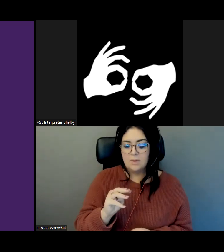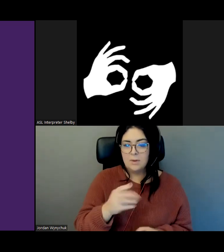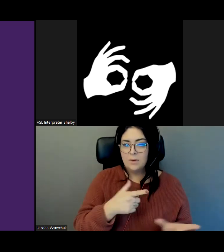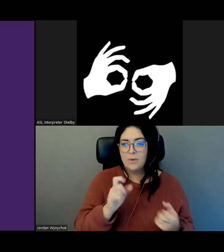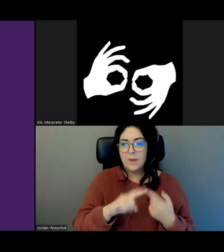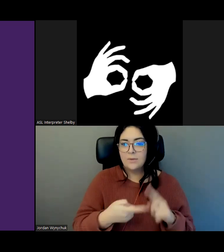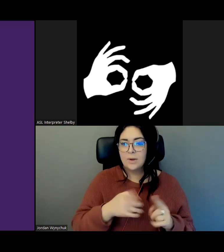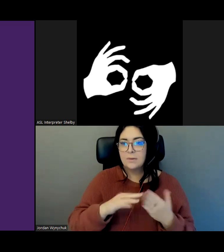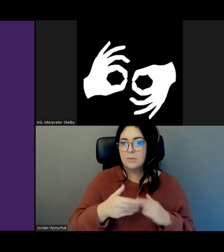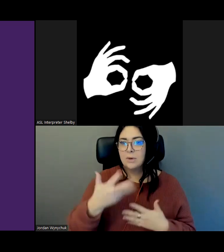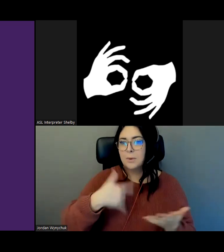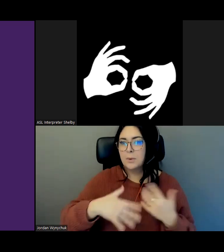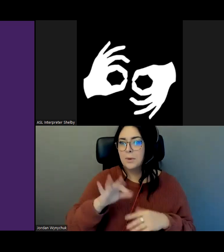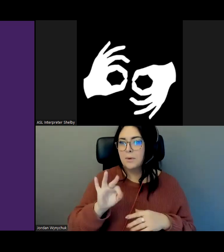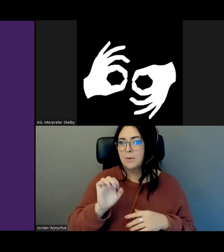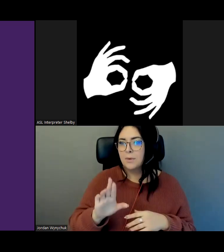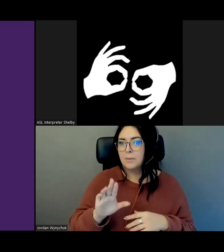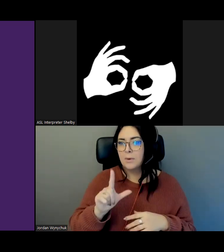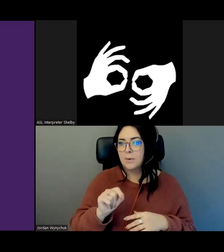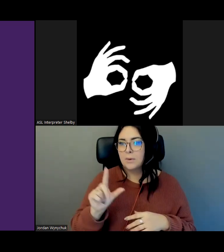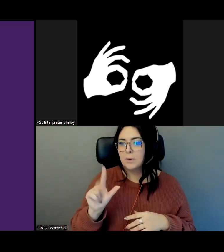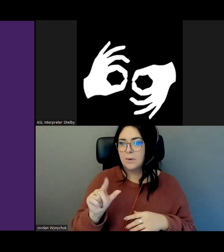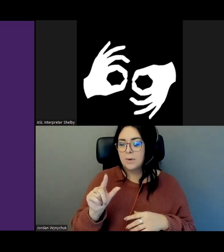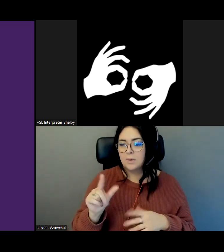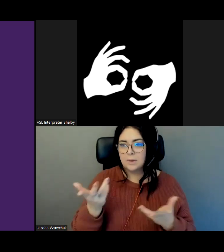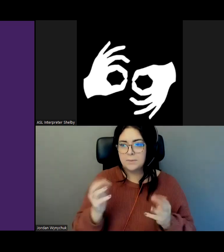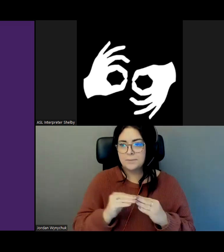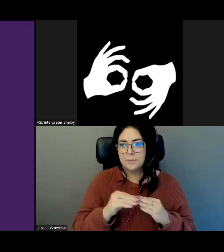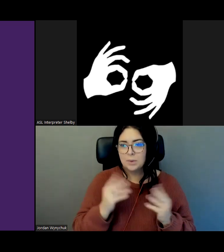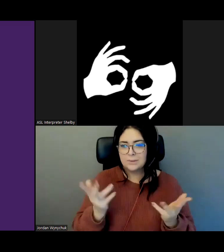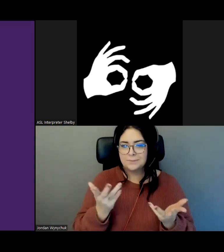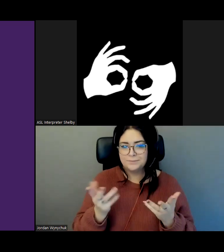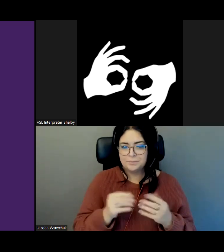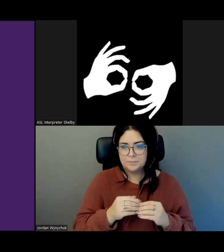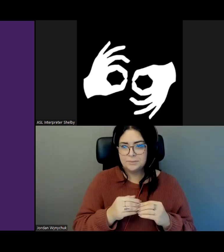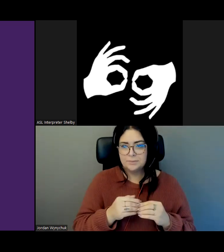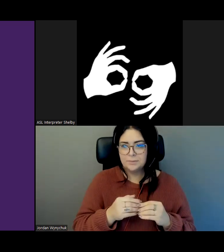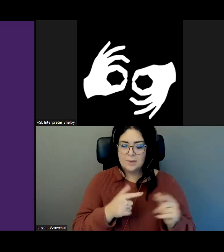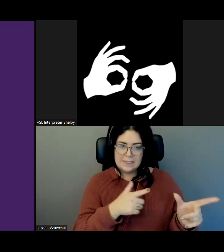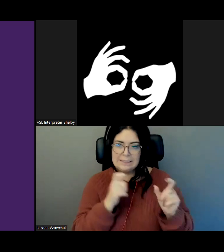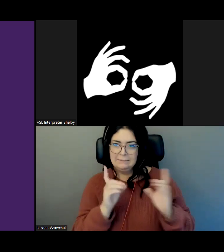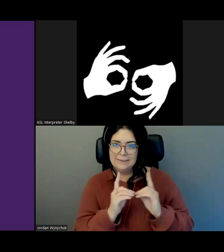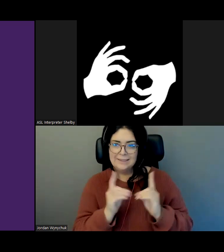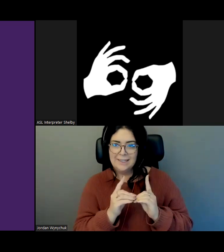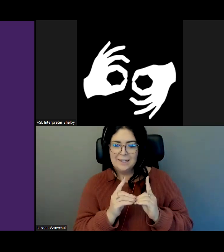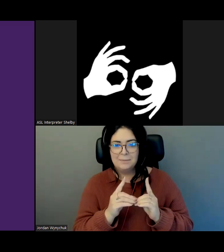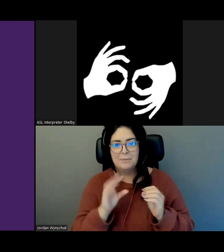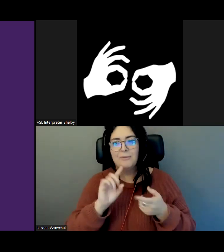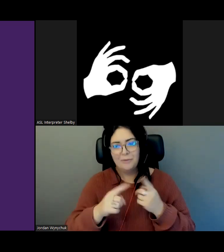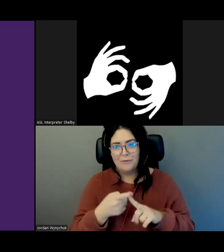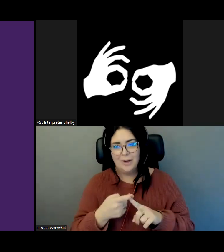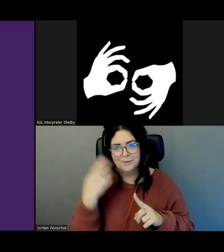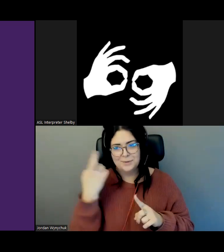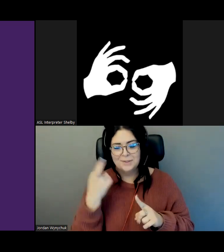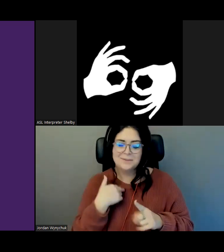was February 2023. It was like it was speed dating, but it was like to make friends. It was